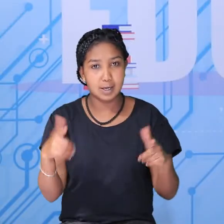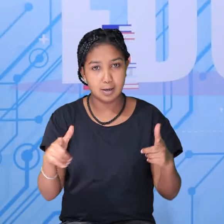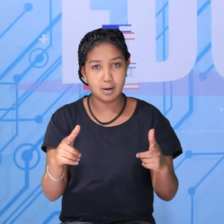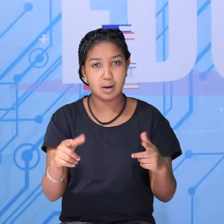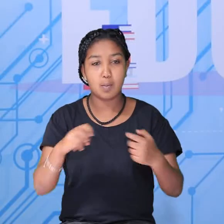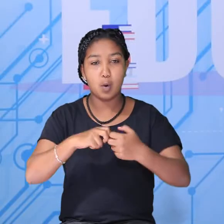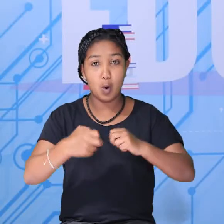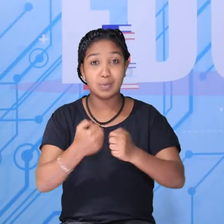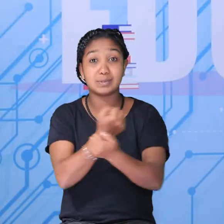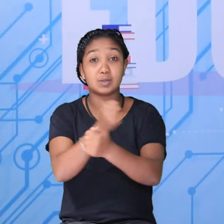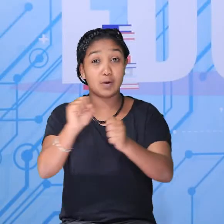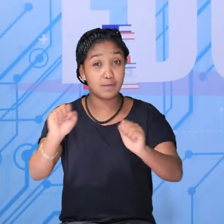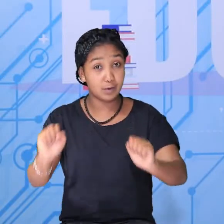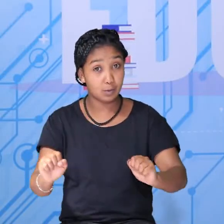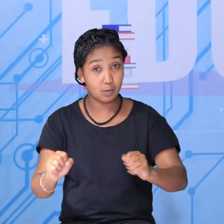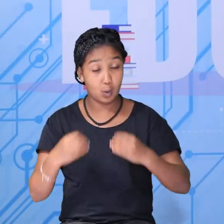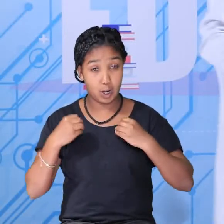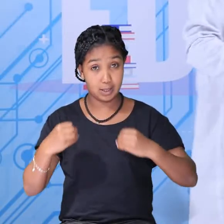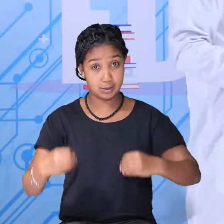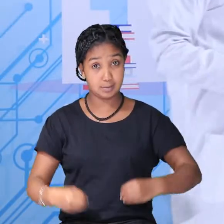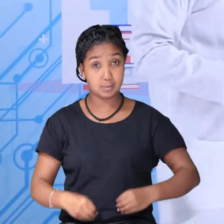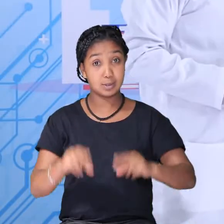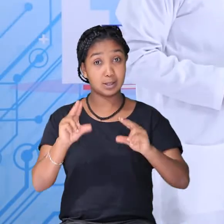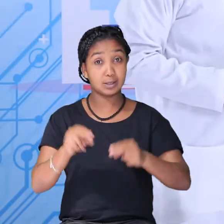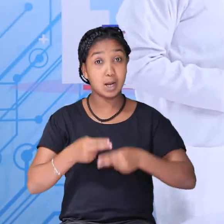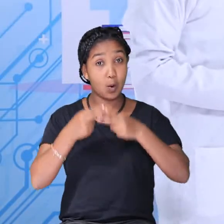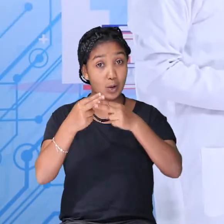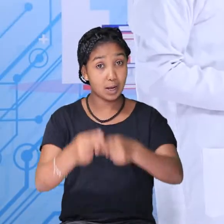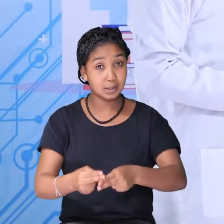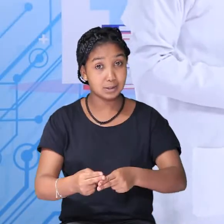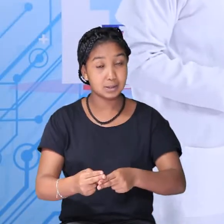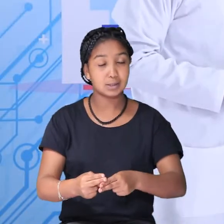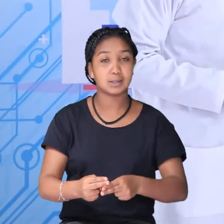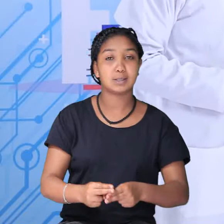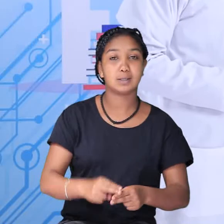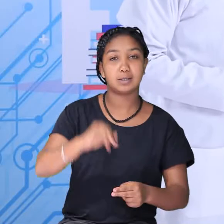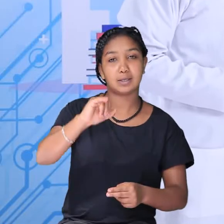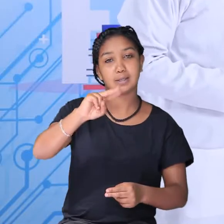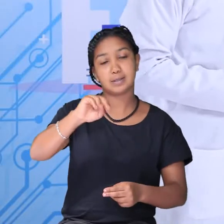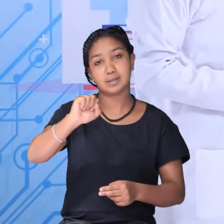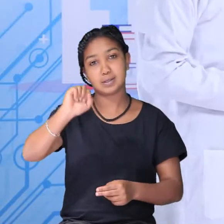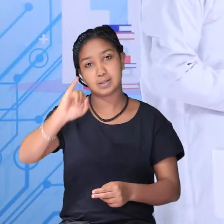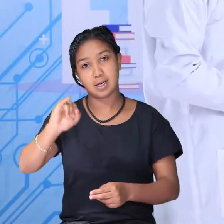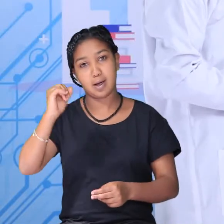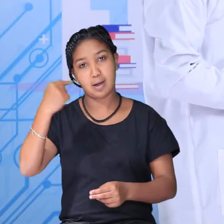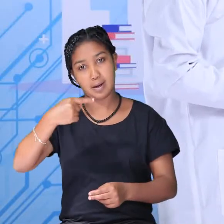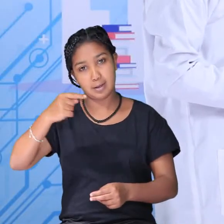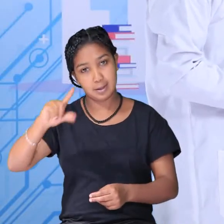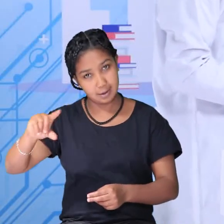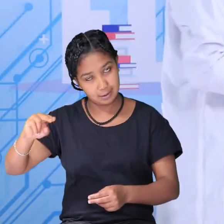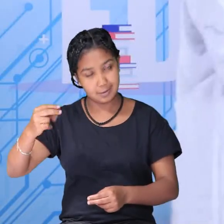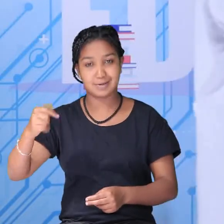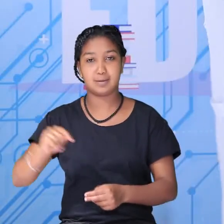problem-solving behavior of organisms is known as insight learning.